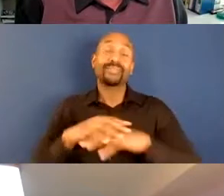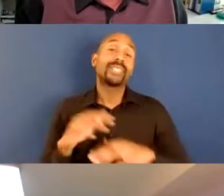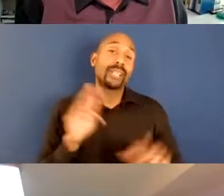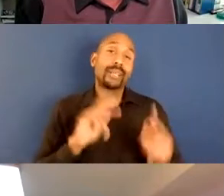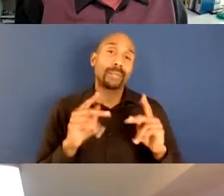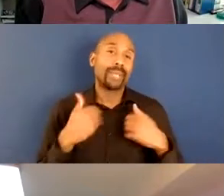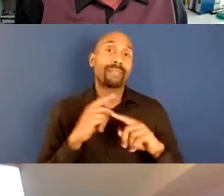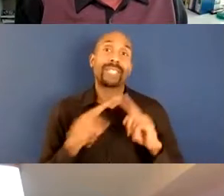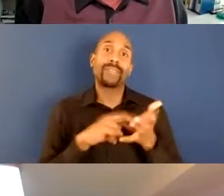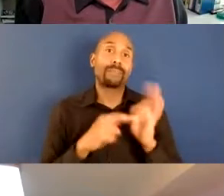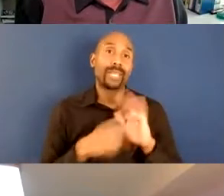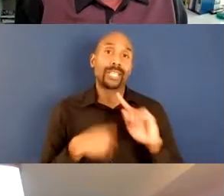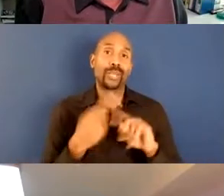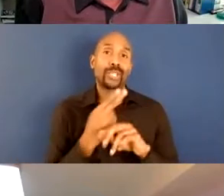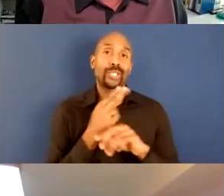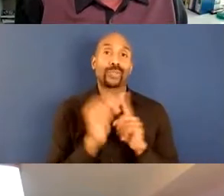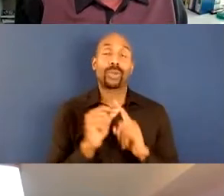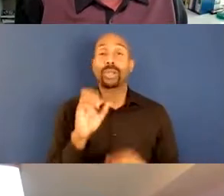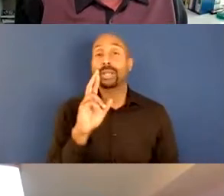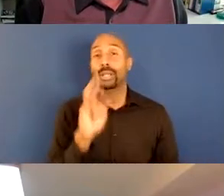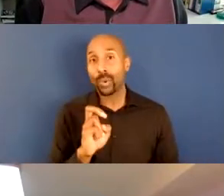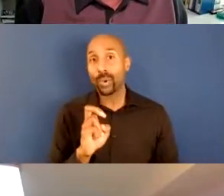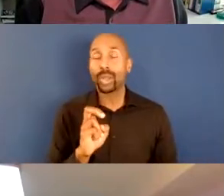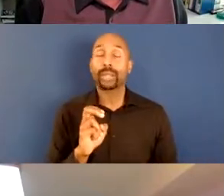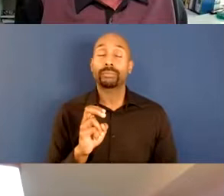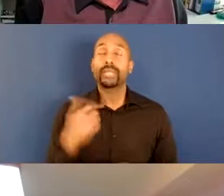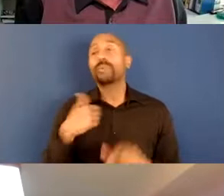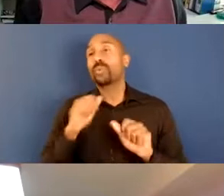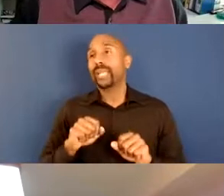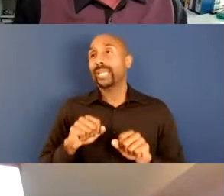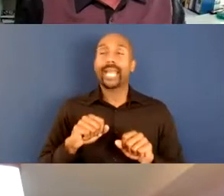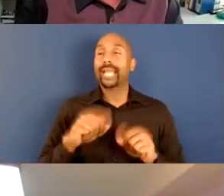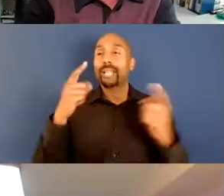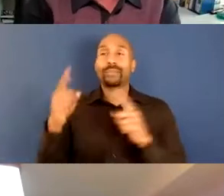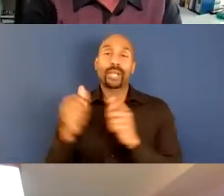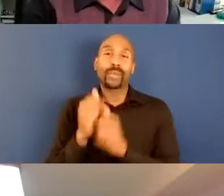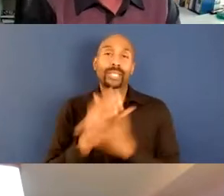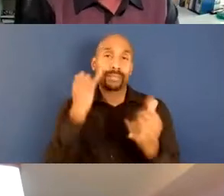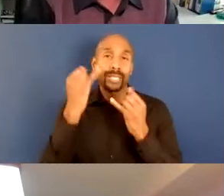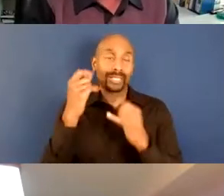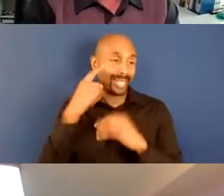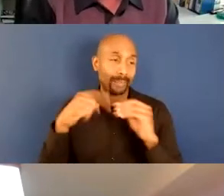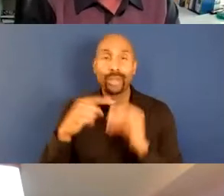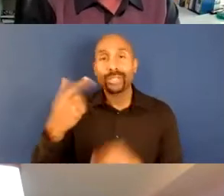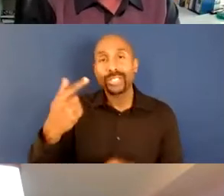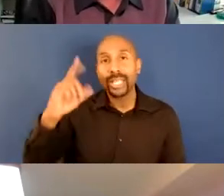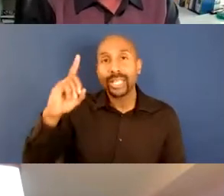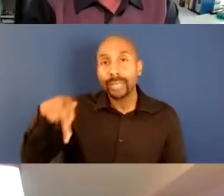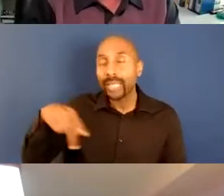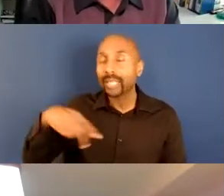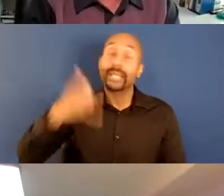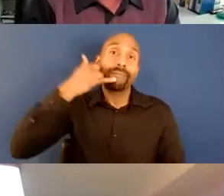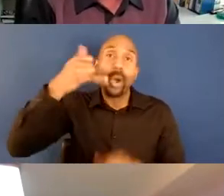can settle on some ideas. I mean, we could talk about, I don't know, GDP, we could talk about phone lines. I mean, we could talk about human rights,